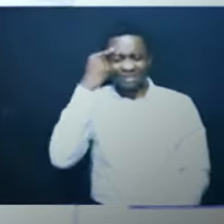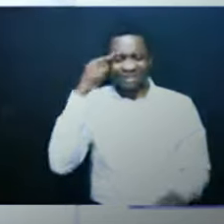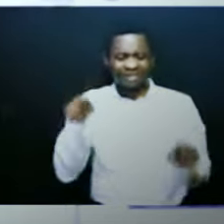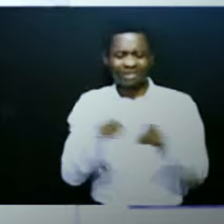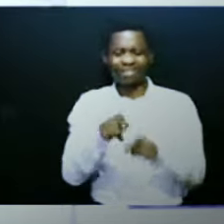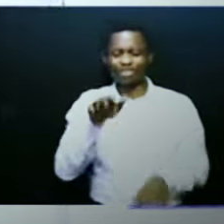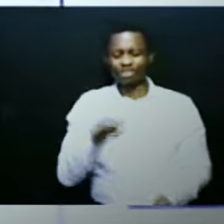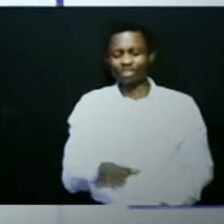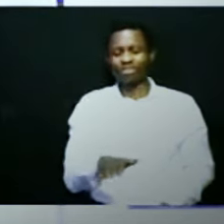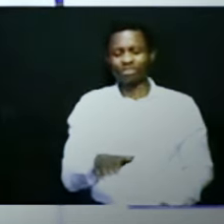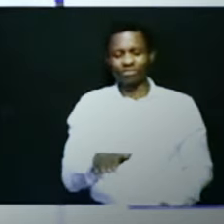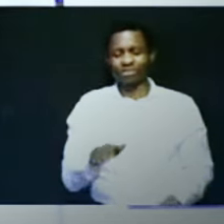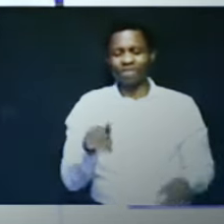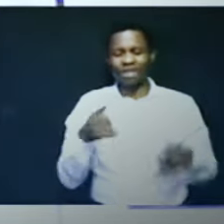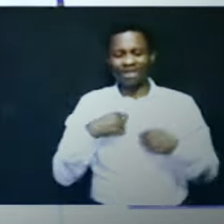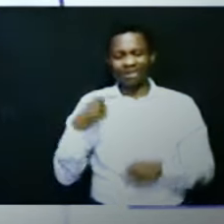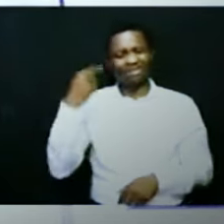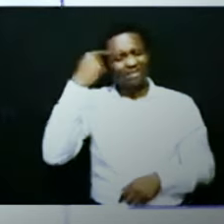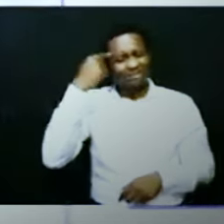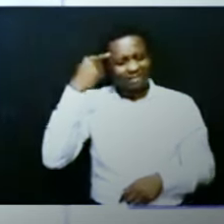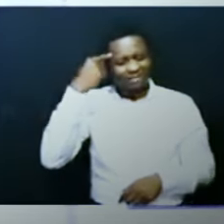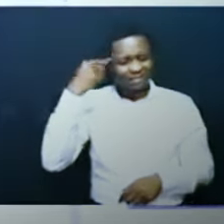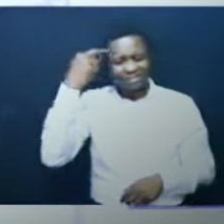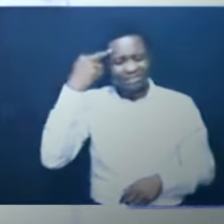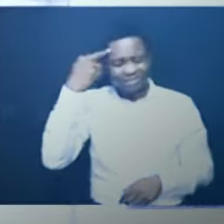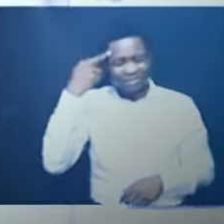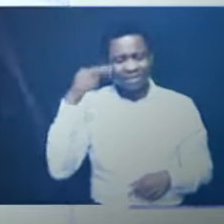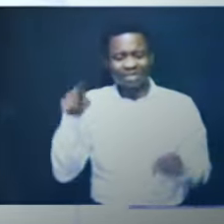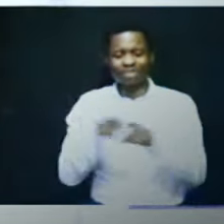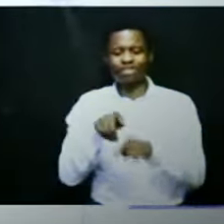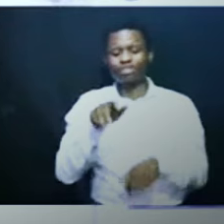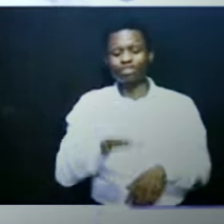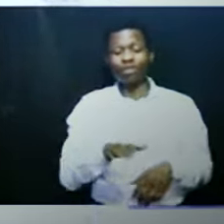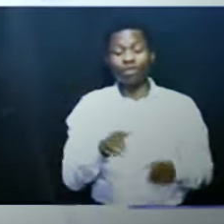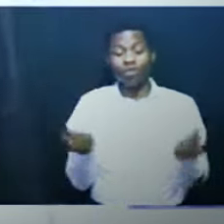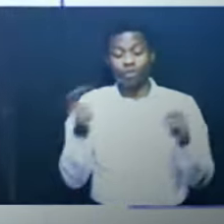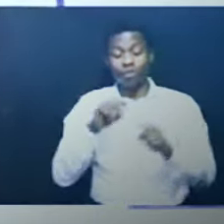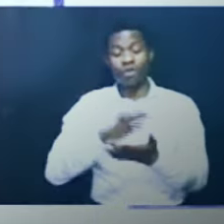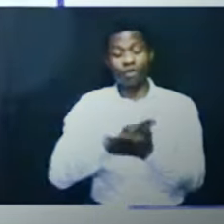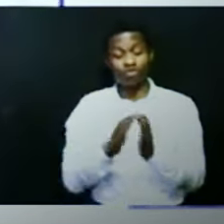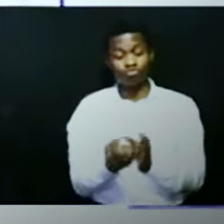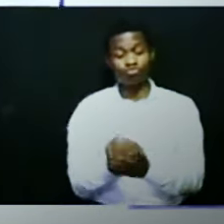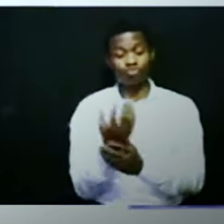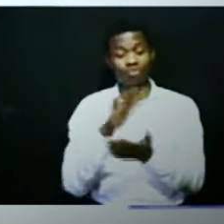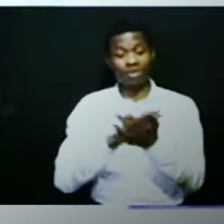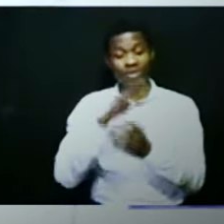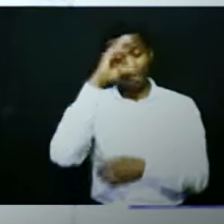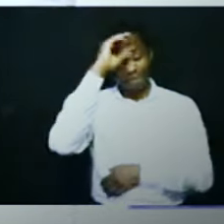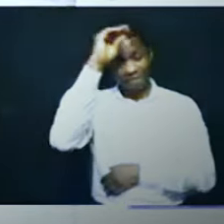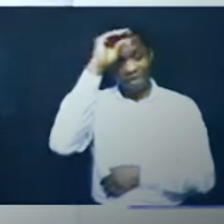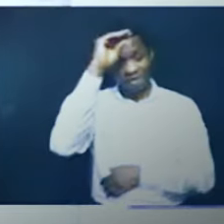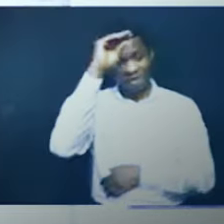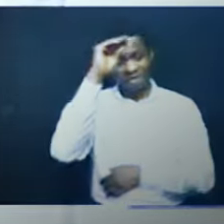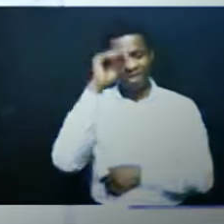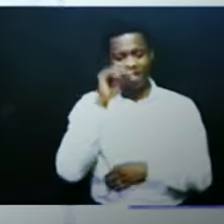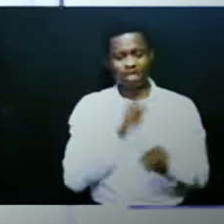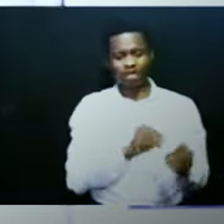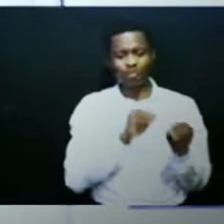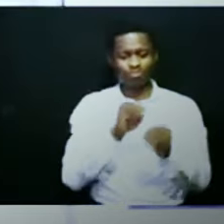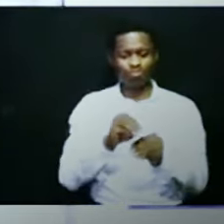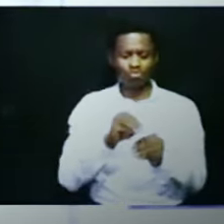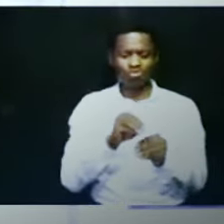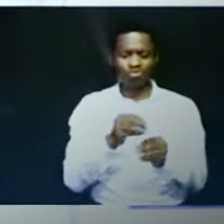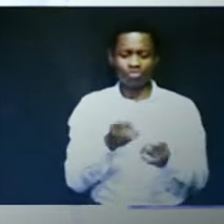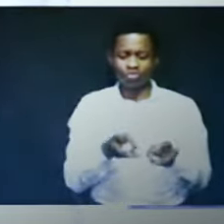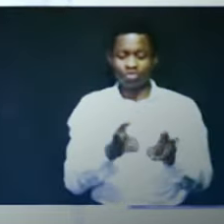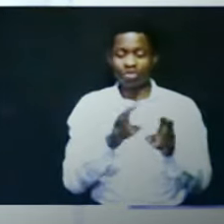child. I reasoned like a child. When I became a man, I put the